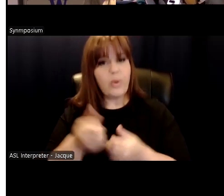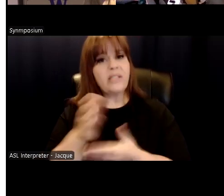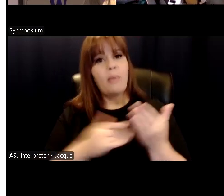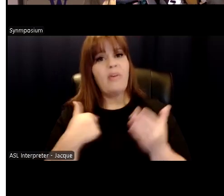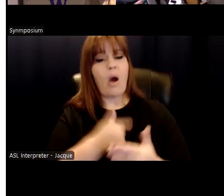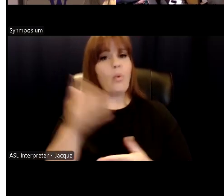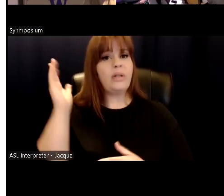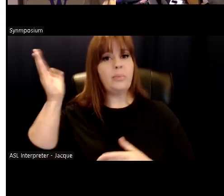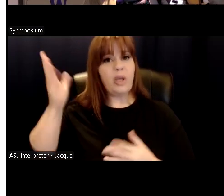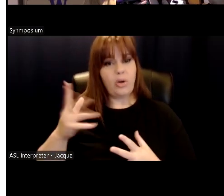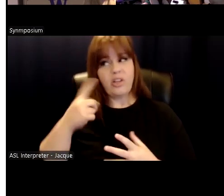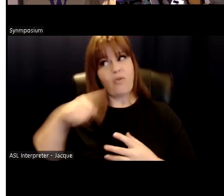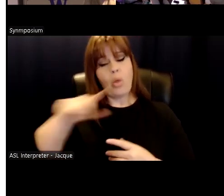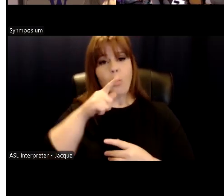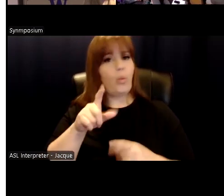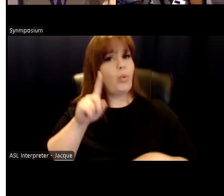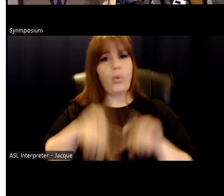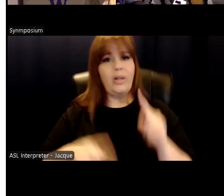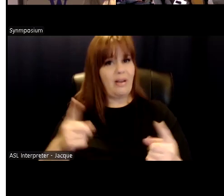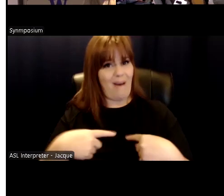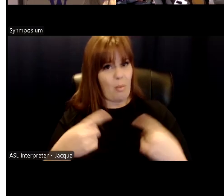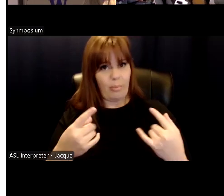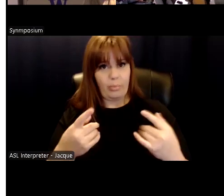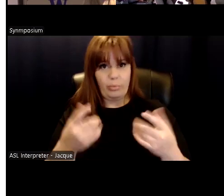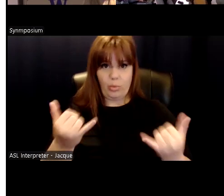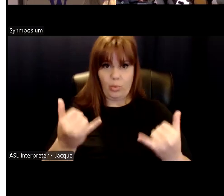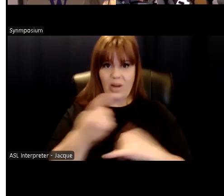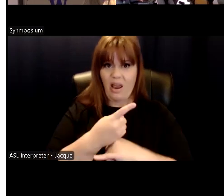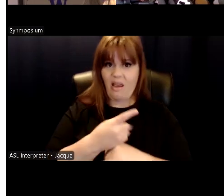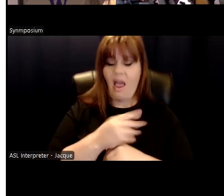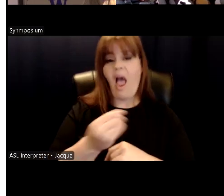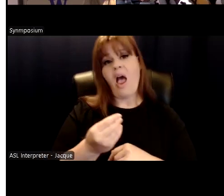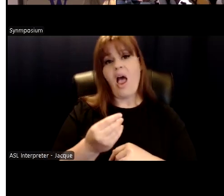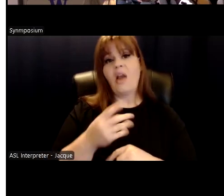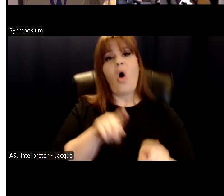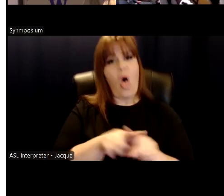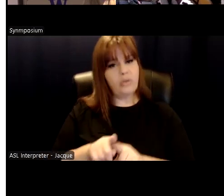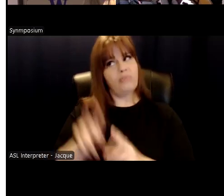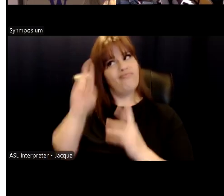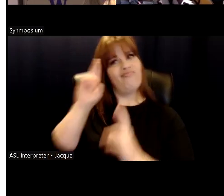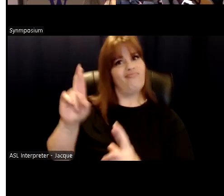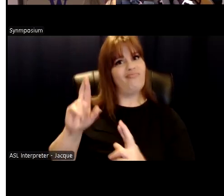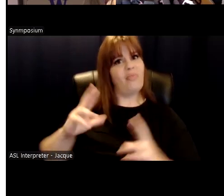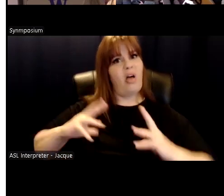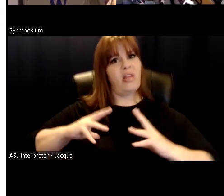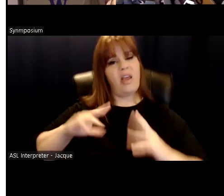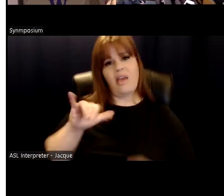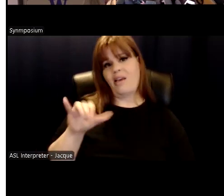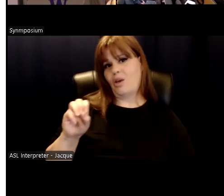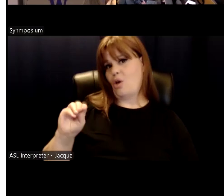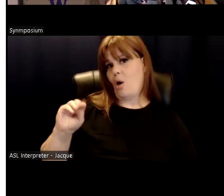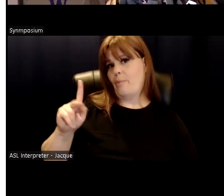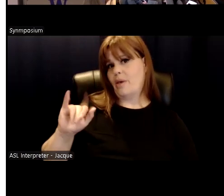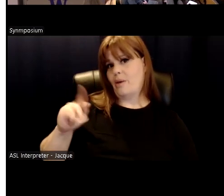for those who were unable to attend today and are observing Yom Kippur or any other reason, we will